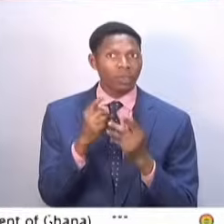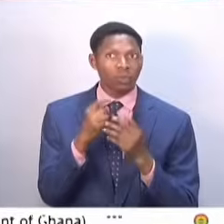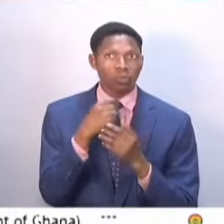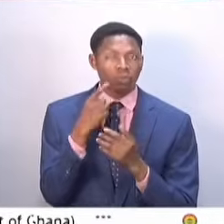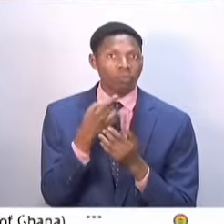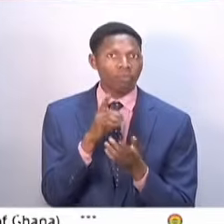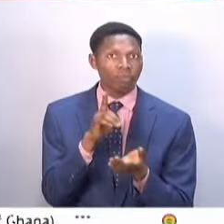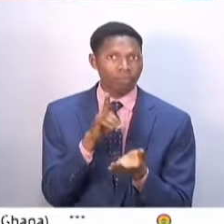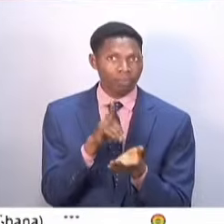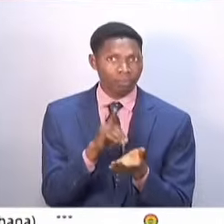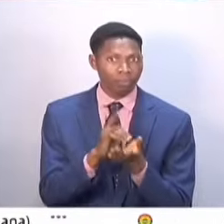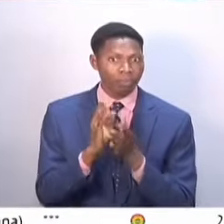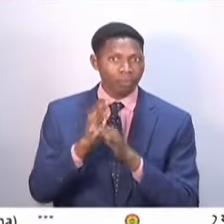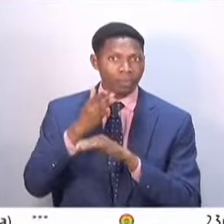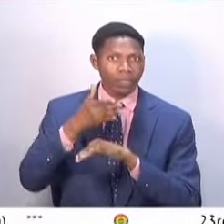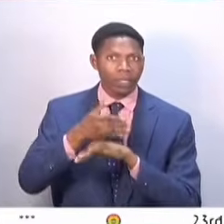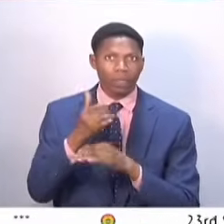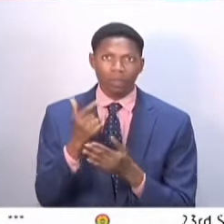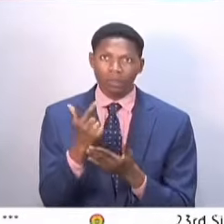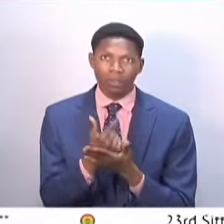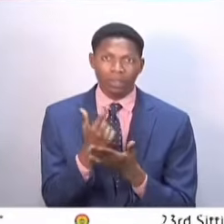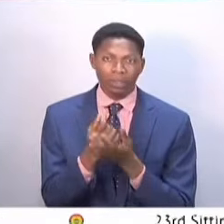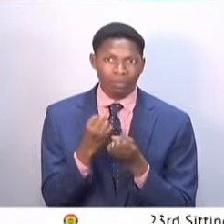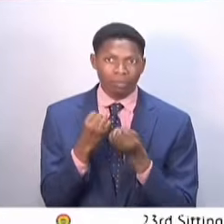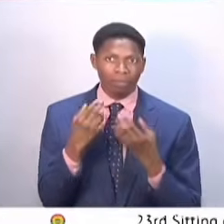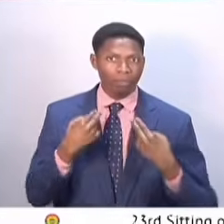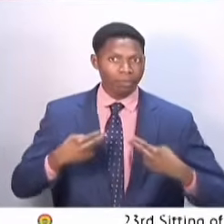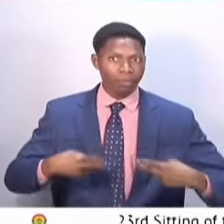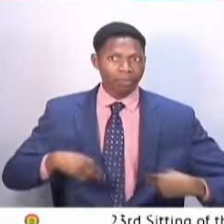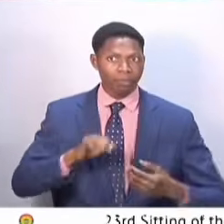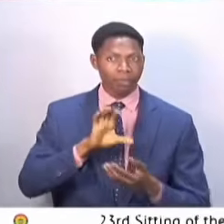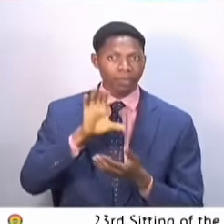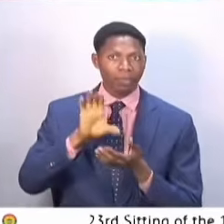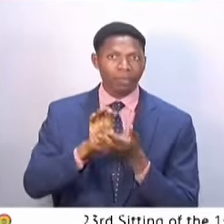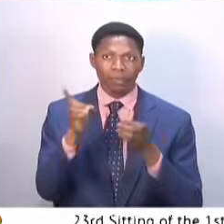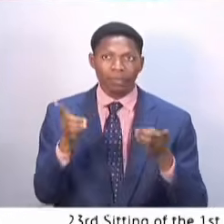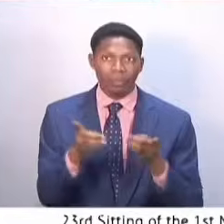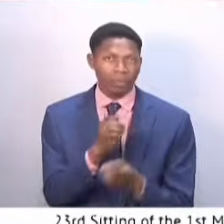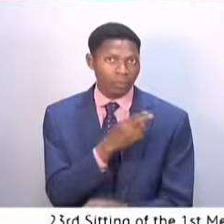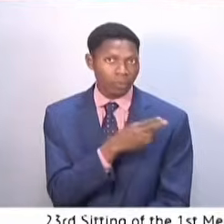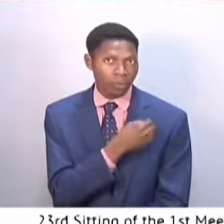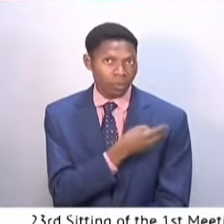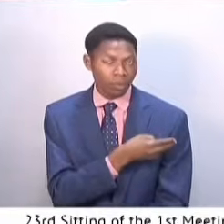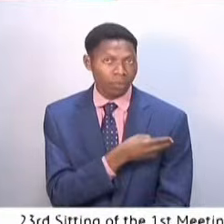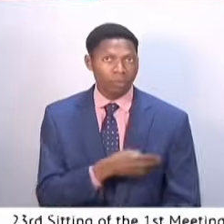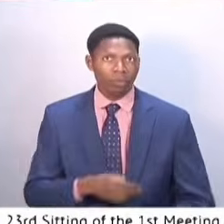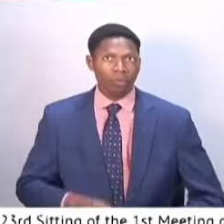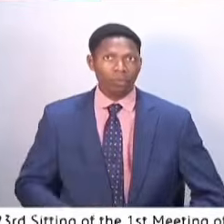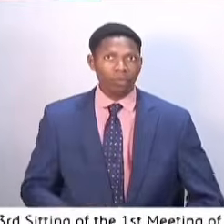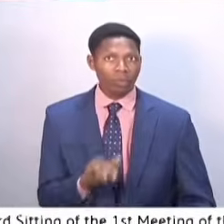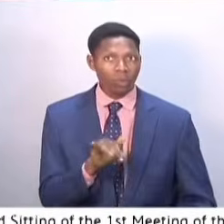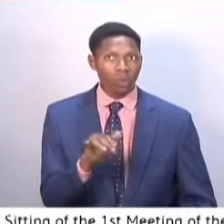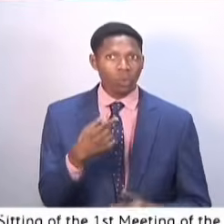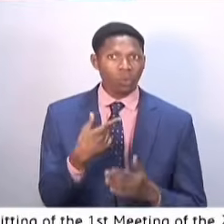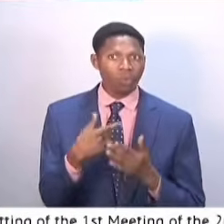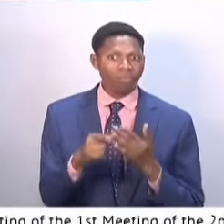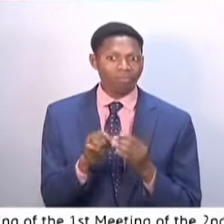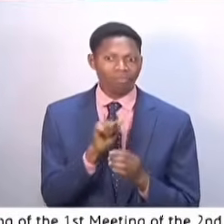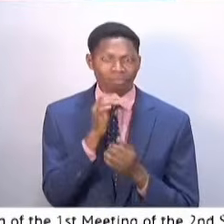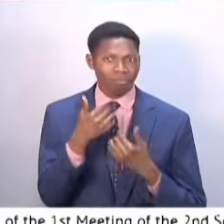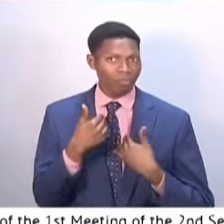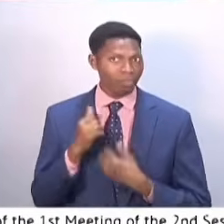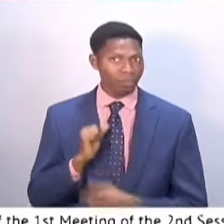doctors. Across Ghana, and many health centers and district hospitals remain critically